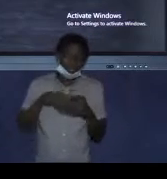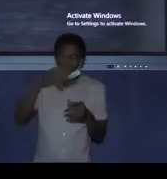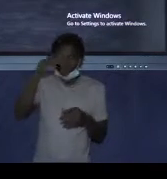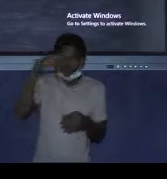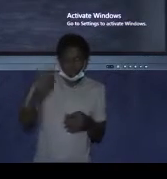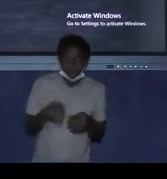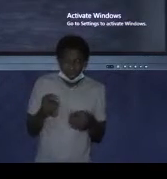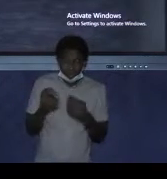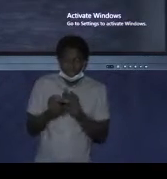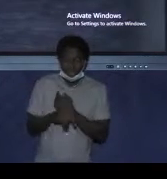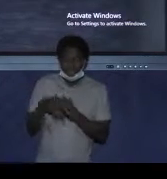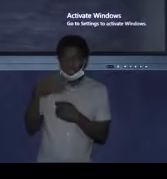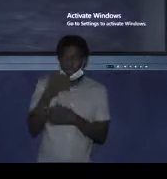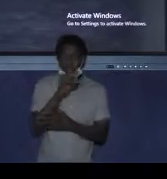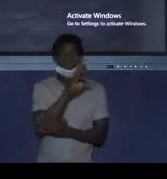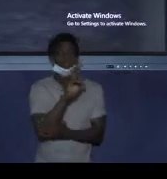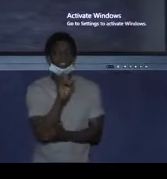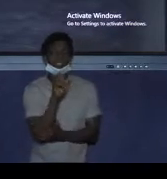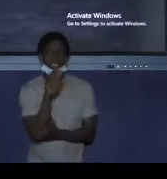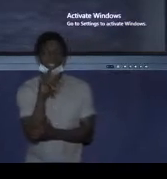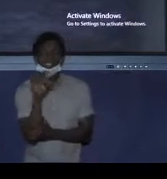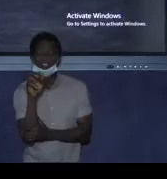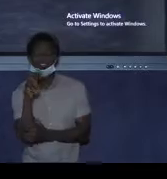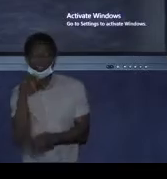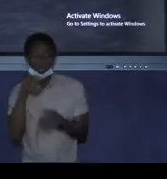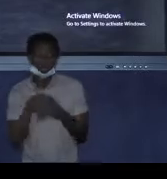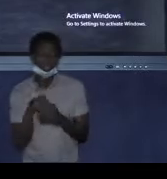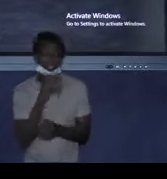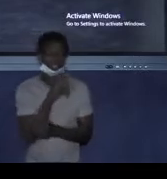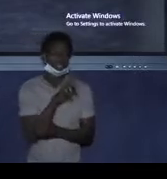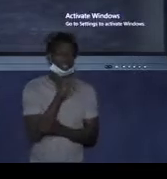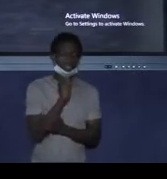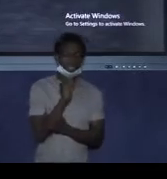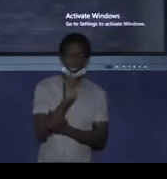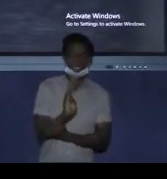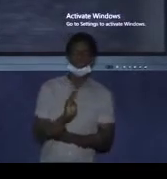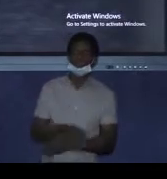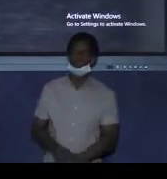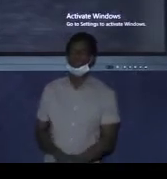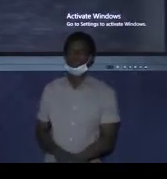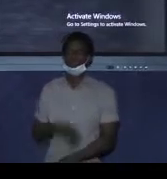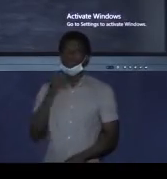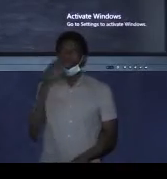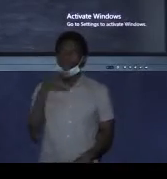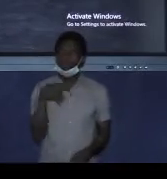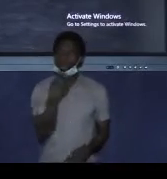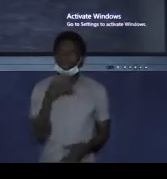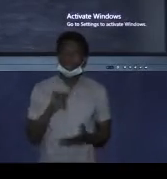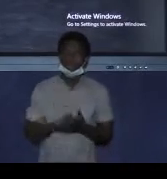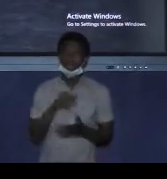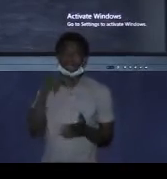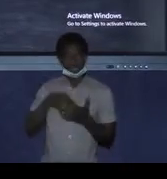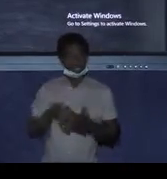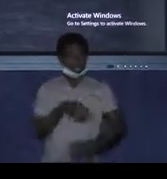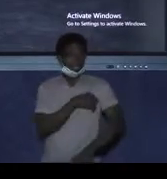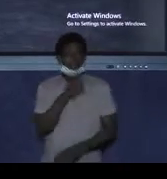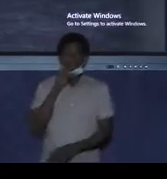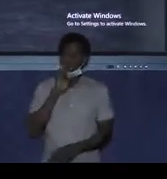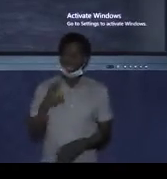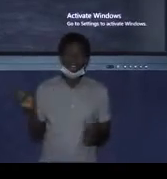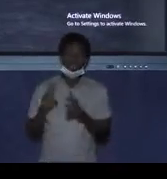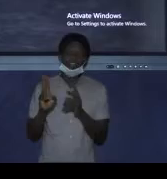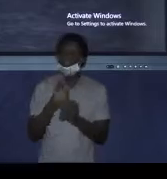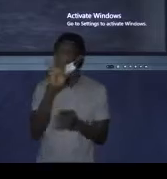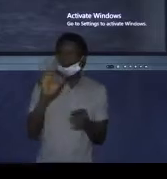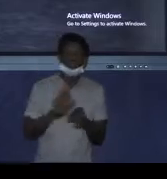laboratories. It's used to control the temperature of reaction in the laboratories. You are told that these thermometers